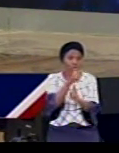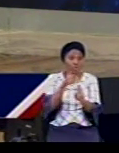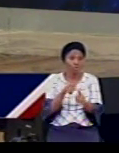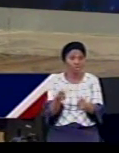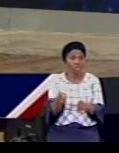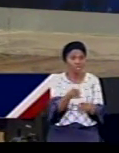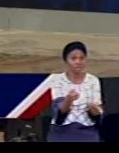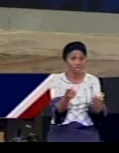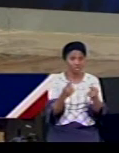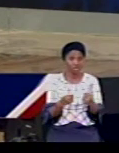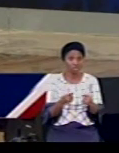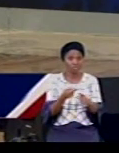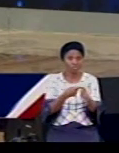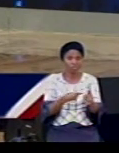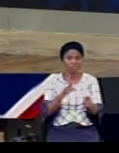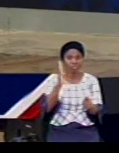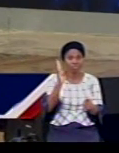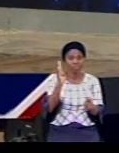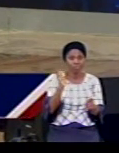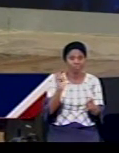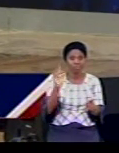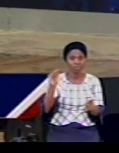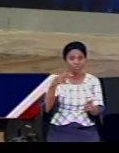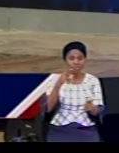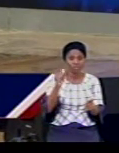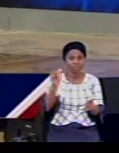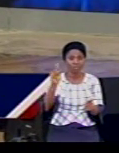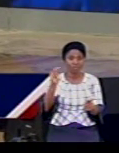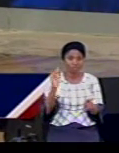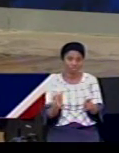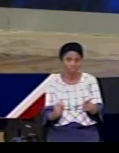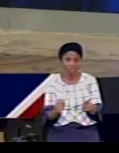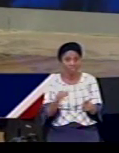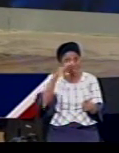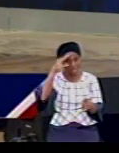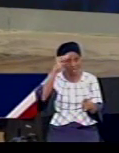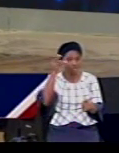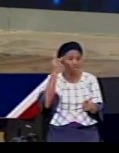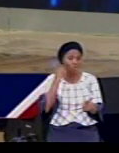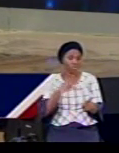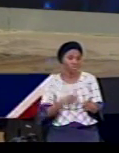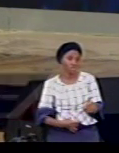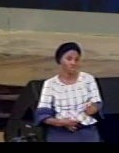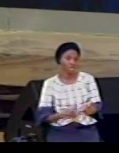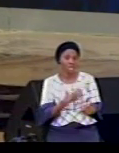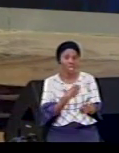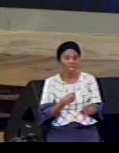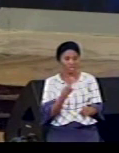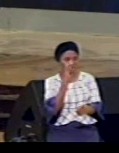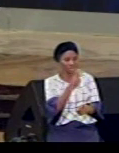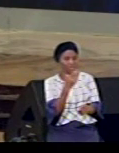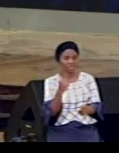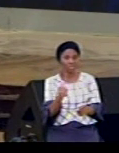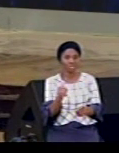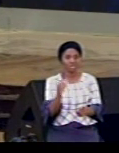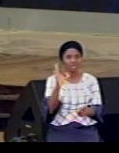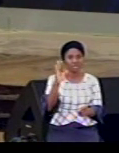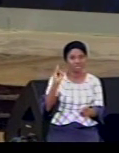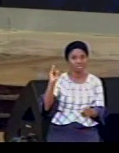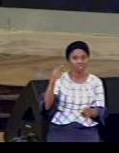from Bethany, he was hungry. And seeing a fig tree afar